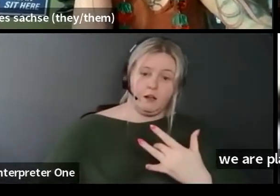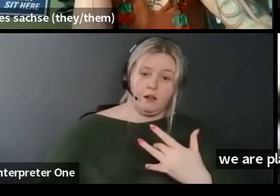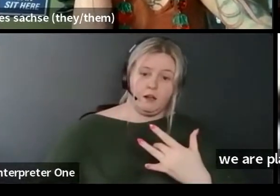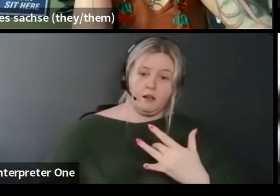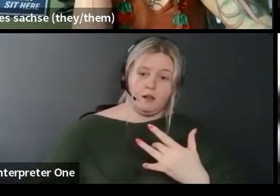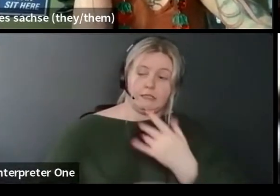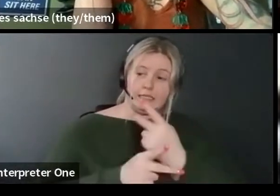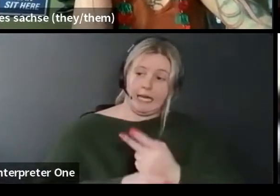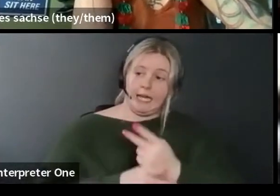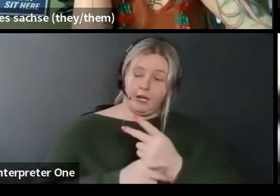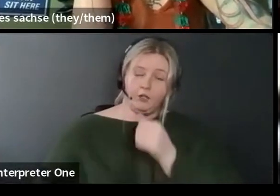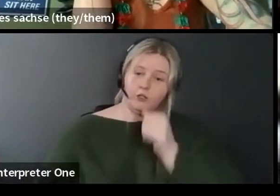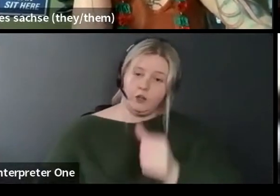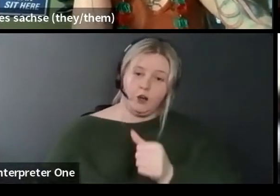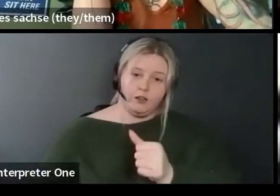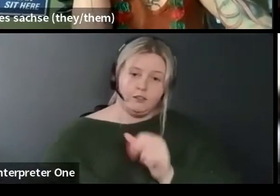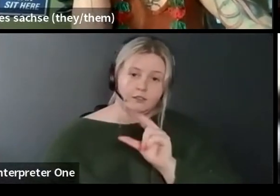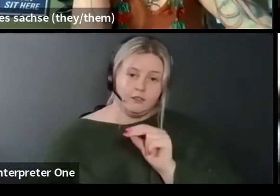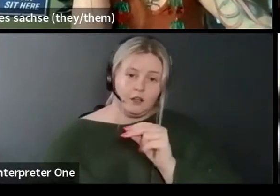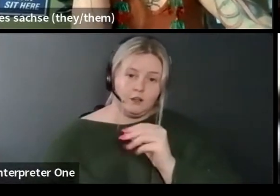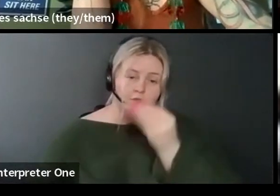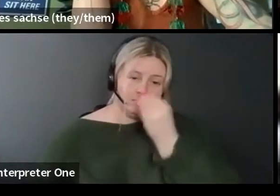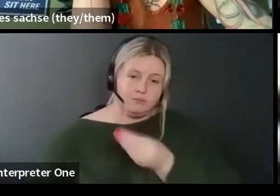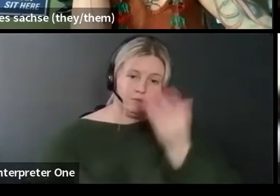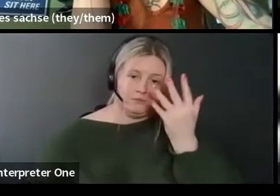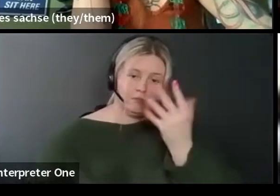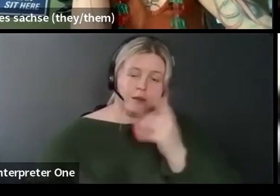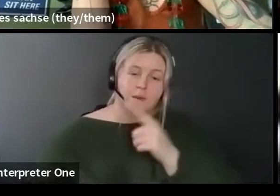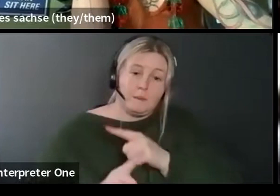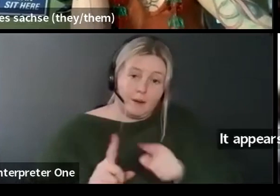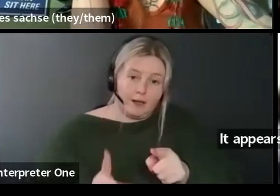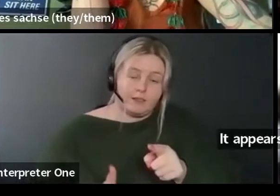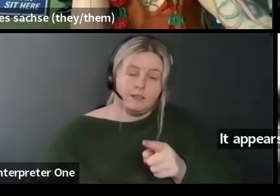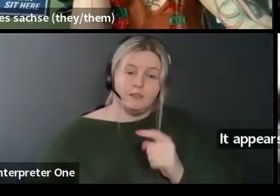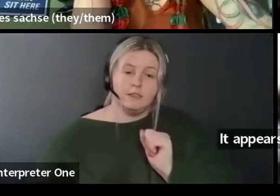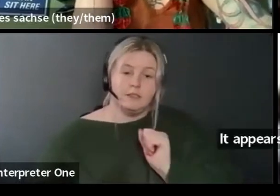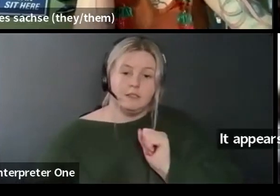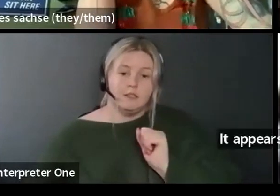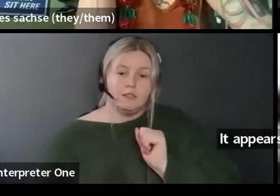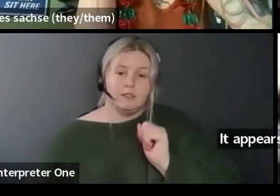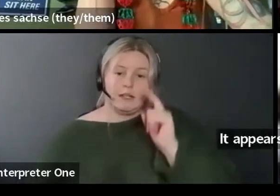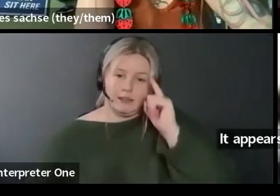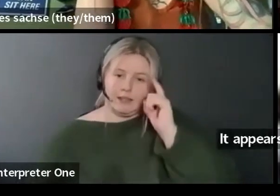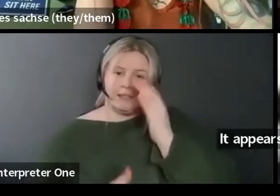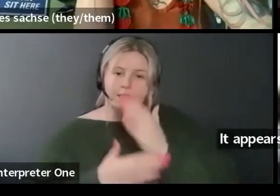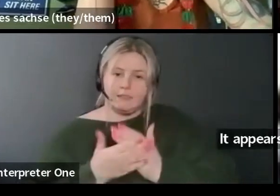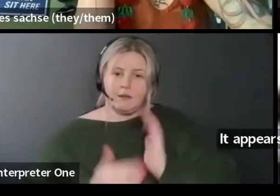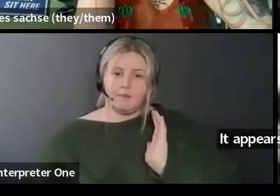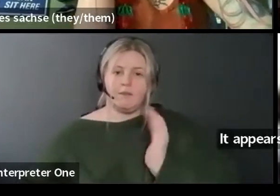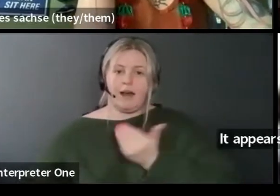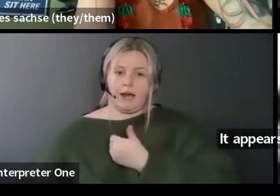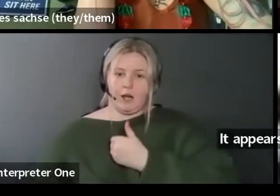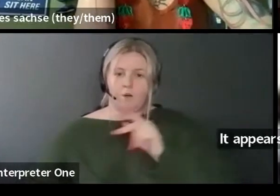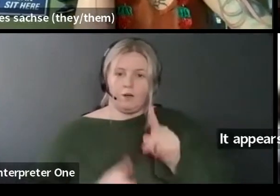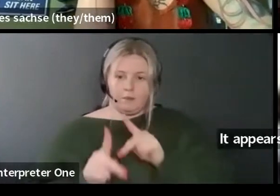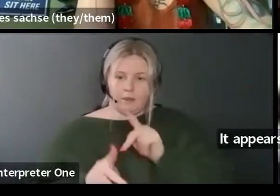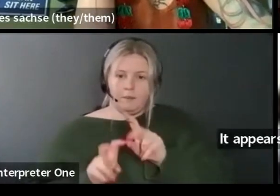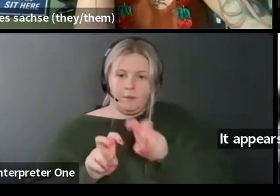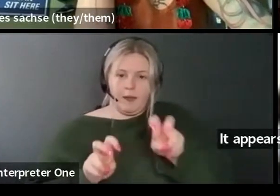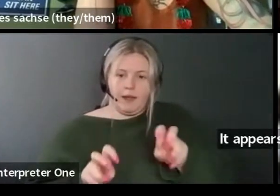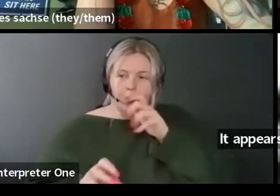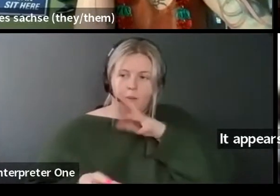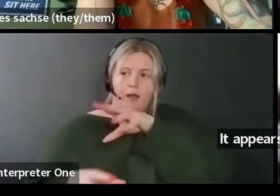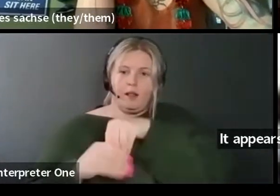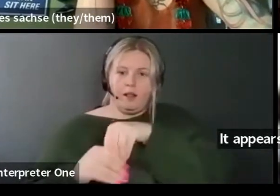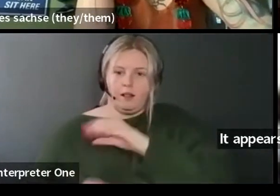all that much about that committee, but I believe there are some of our kinfolk going to be on